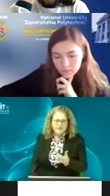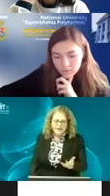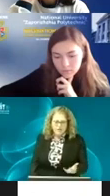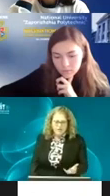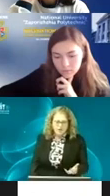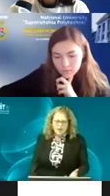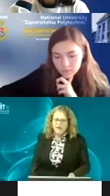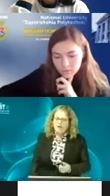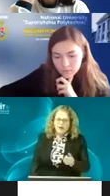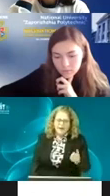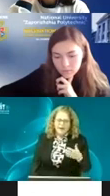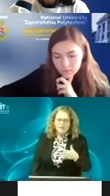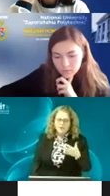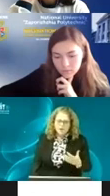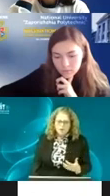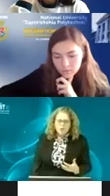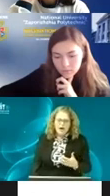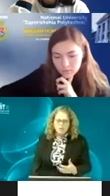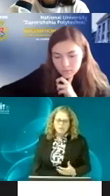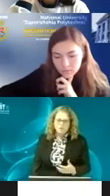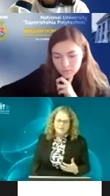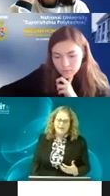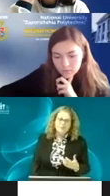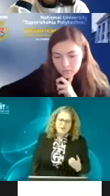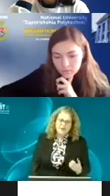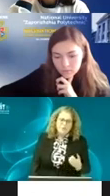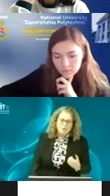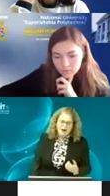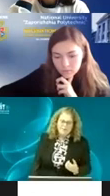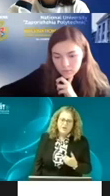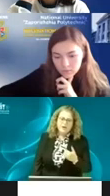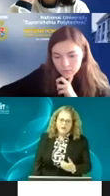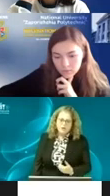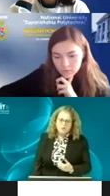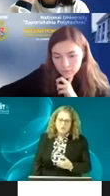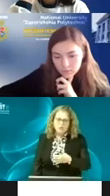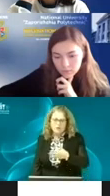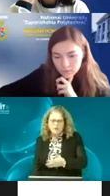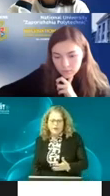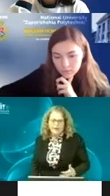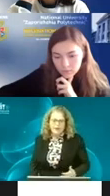a vacation. It knew how to translate me and my wife into